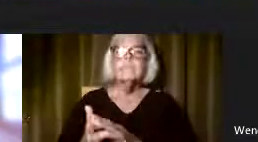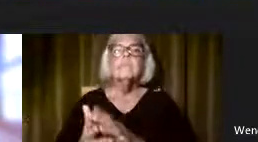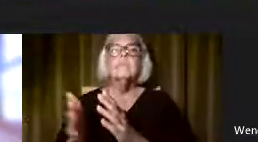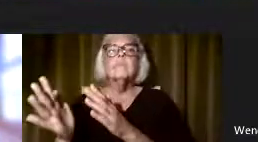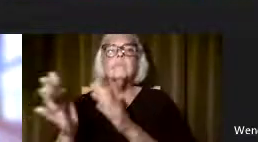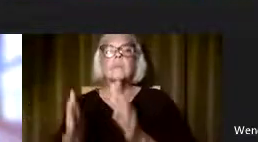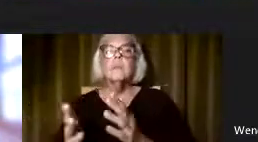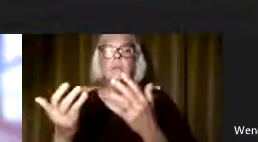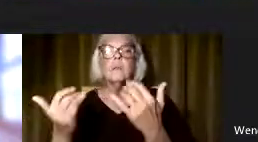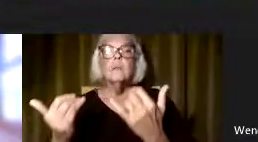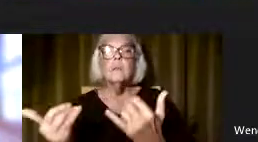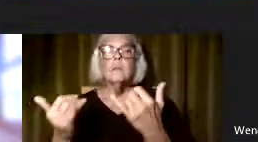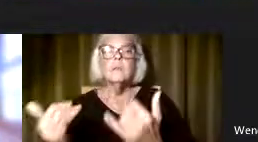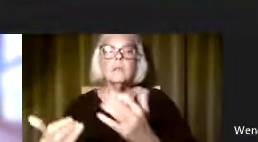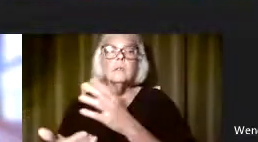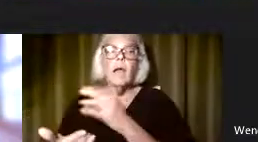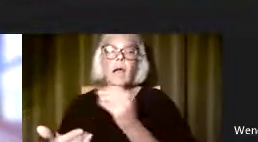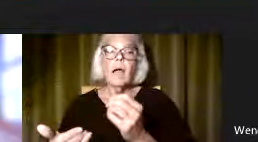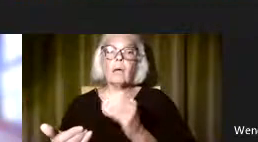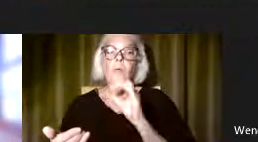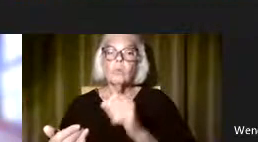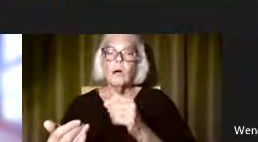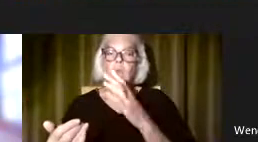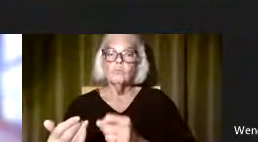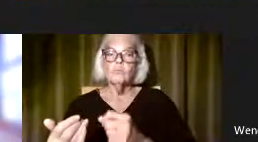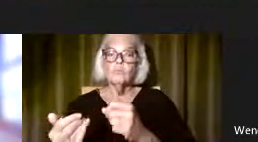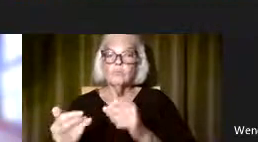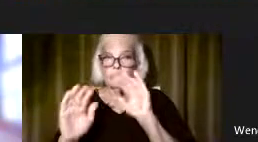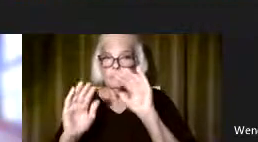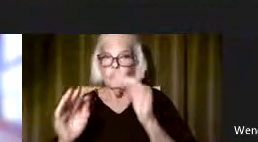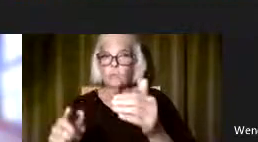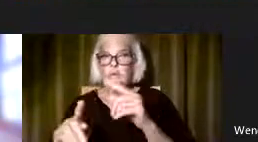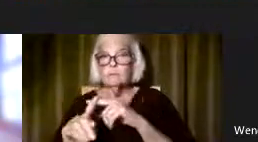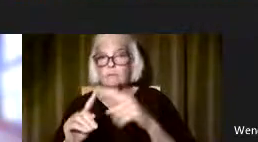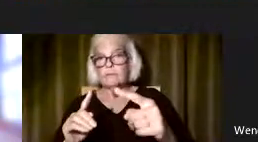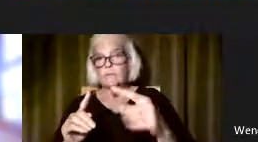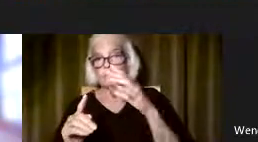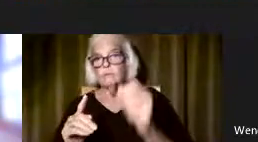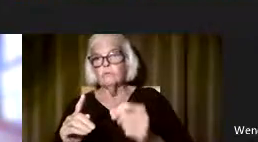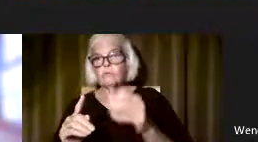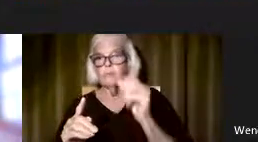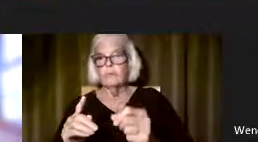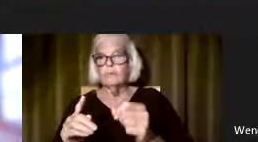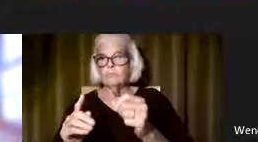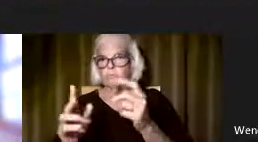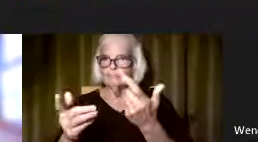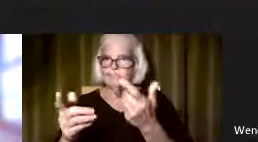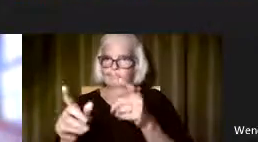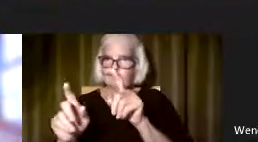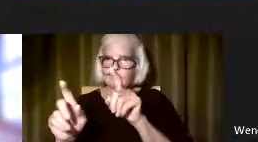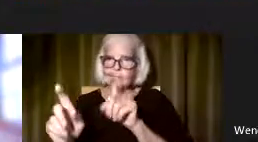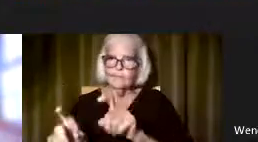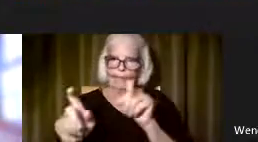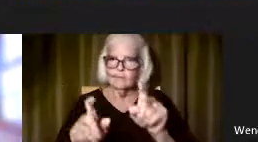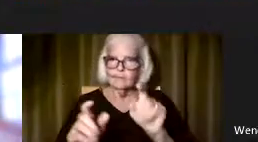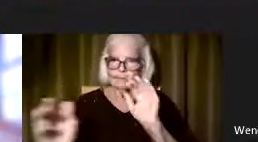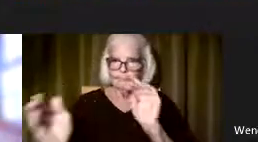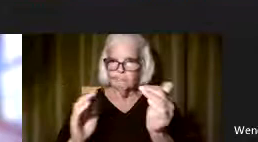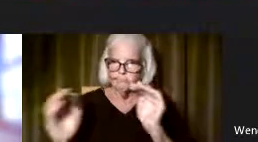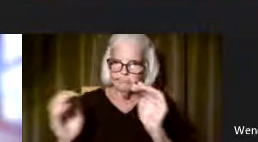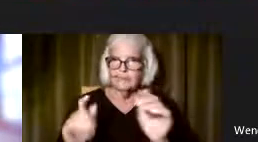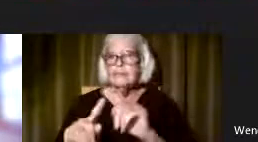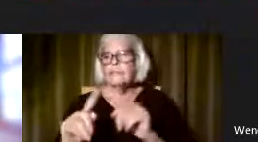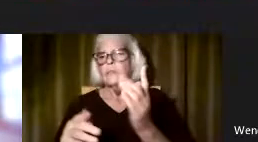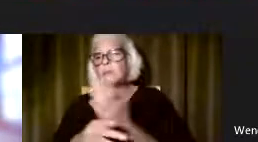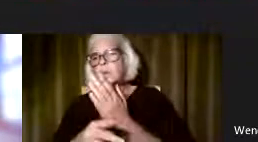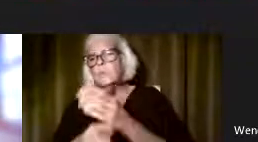of talking points here with, what's the difference between PCR and LAMP? What's the difference between